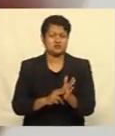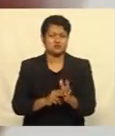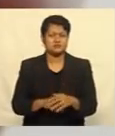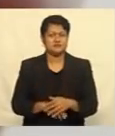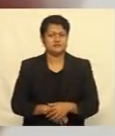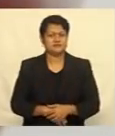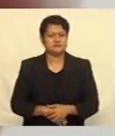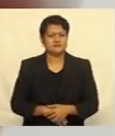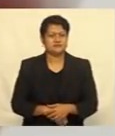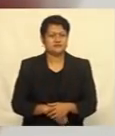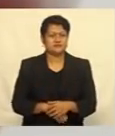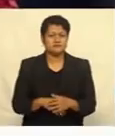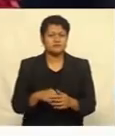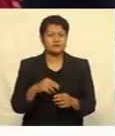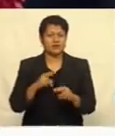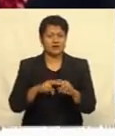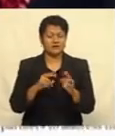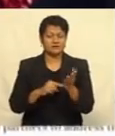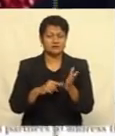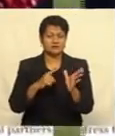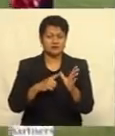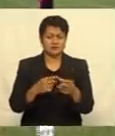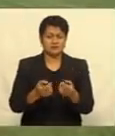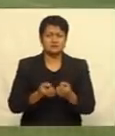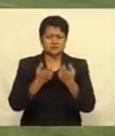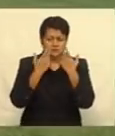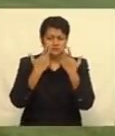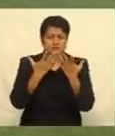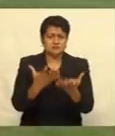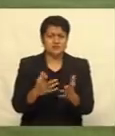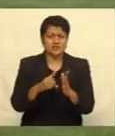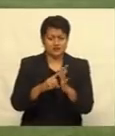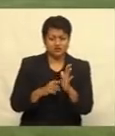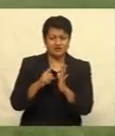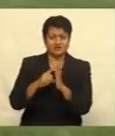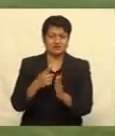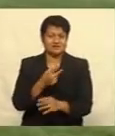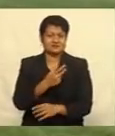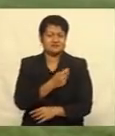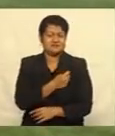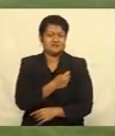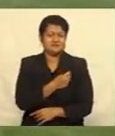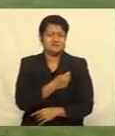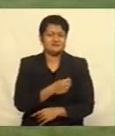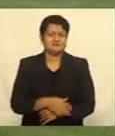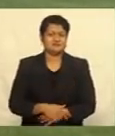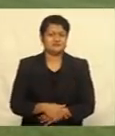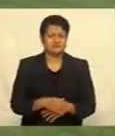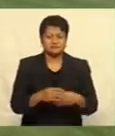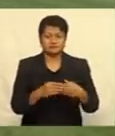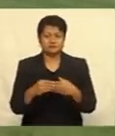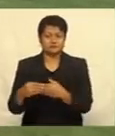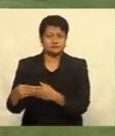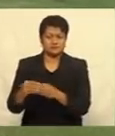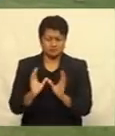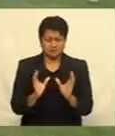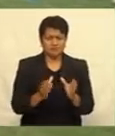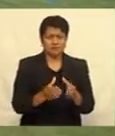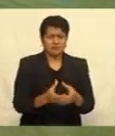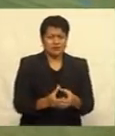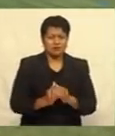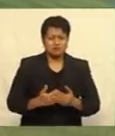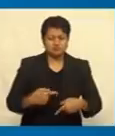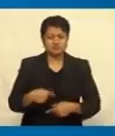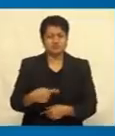Still to come, FDA reports reveal issues at J&J vaccine plant. And later in sports, Silk Tails push on.